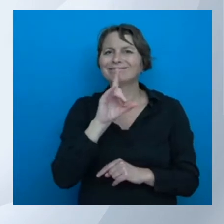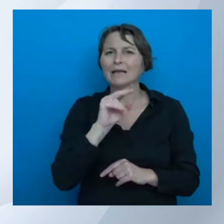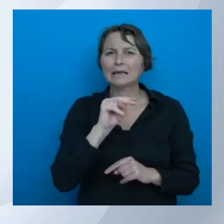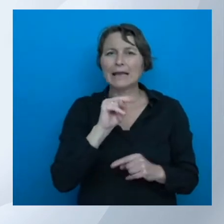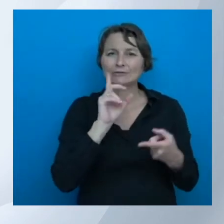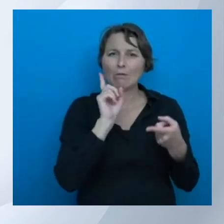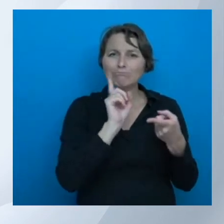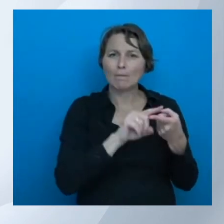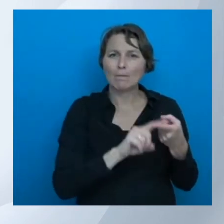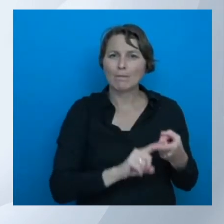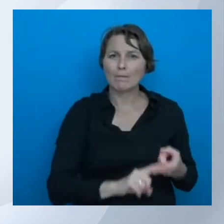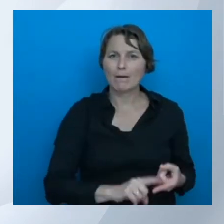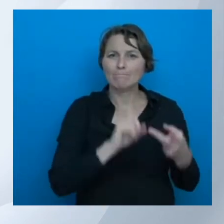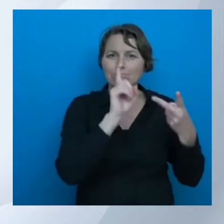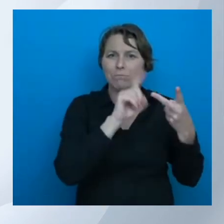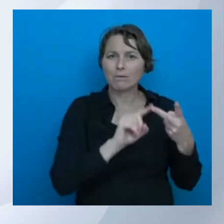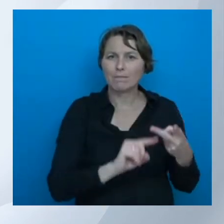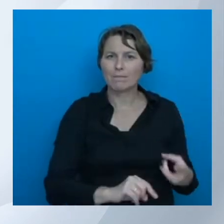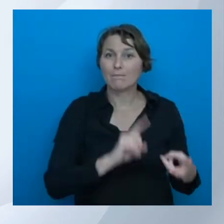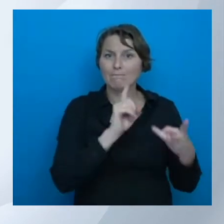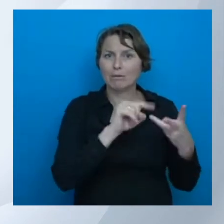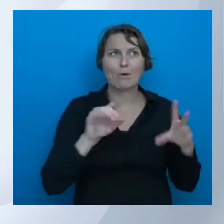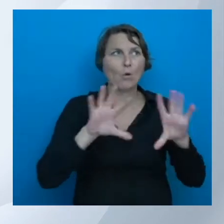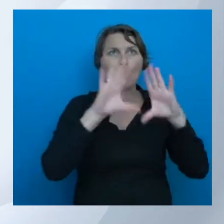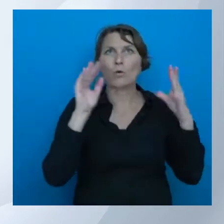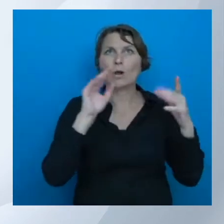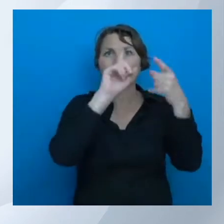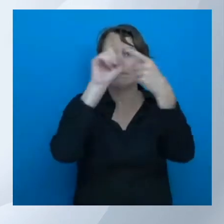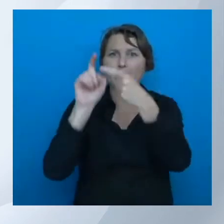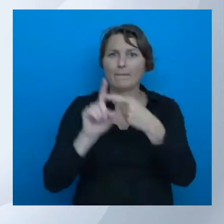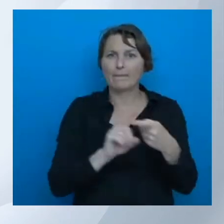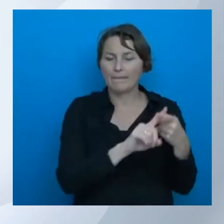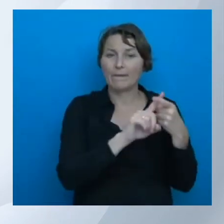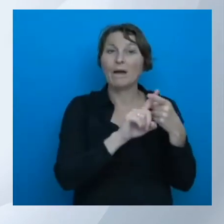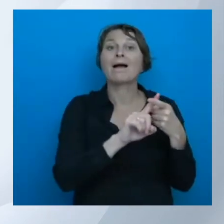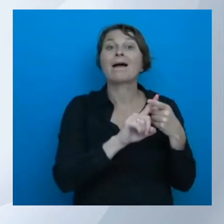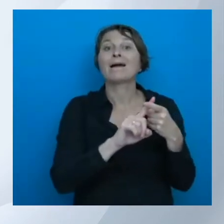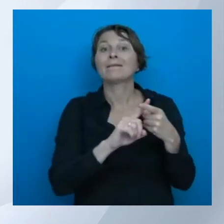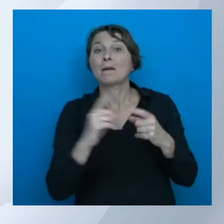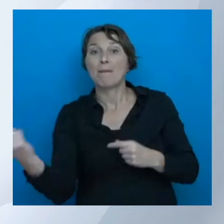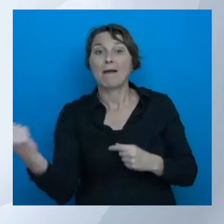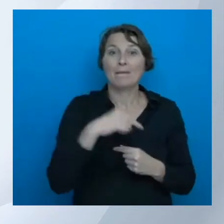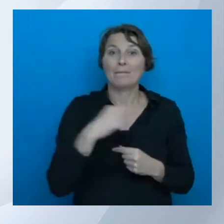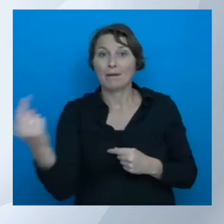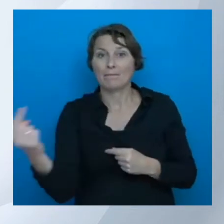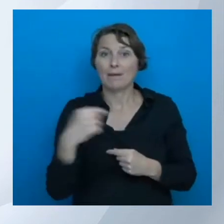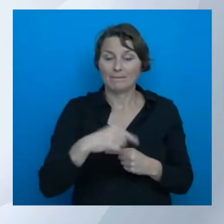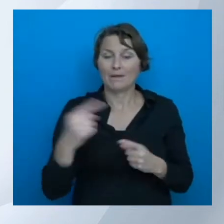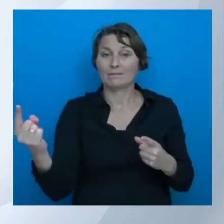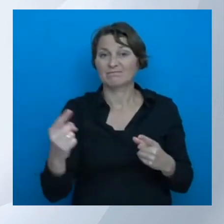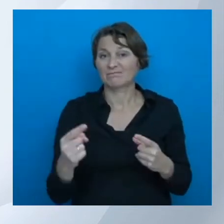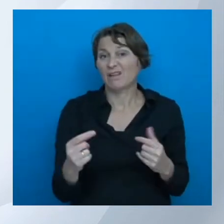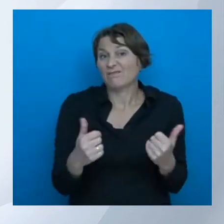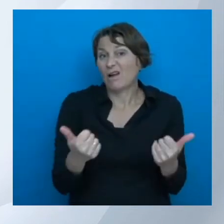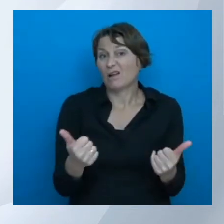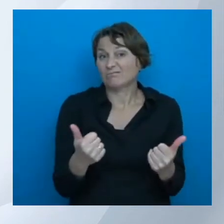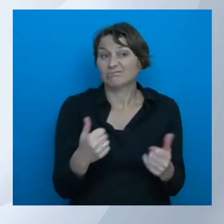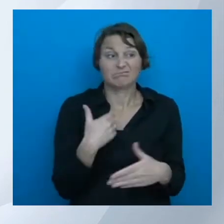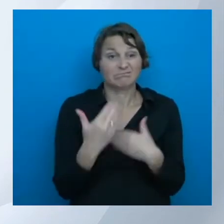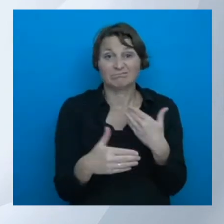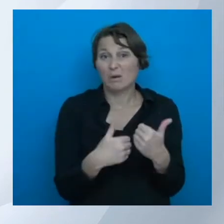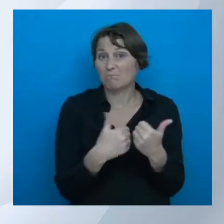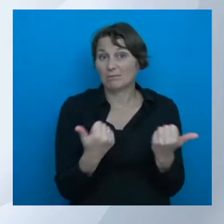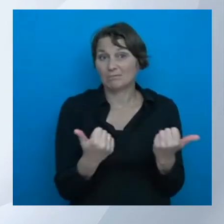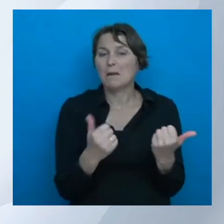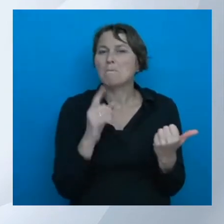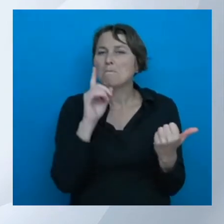and the hops across the world to get that request over to the UK and that server that it needs. That's fine. It works well. However,